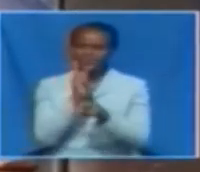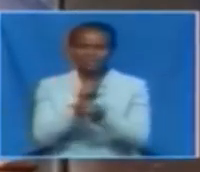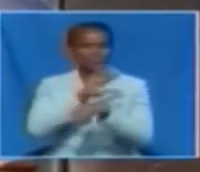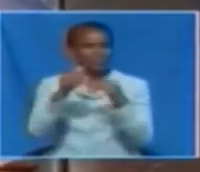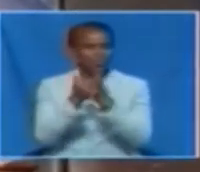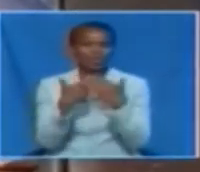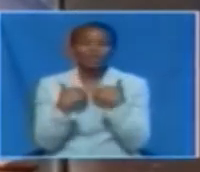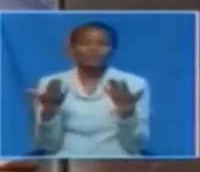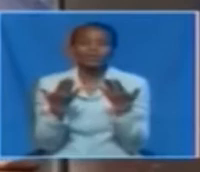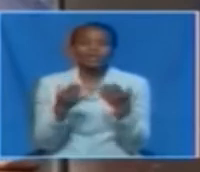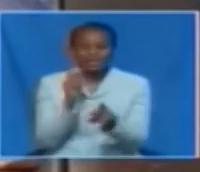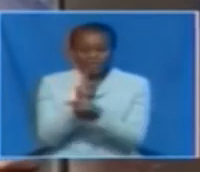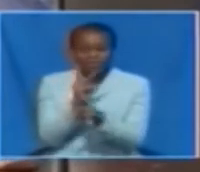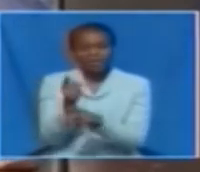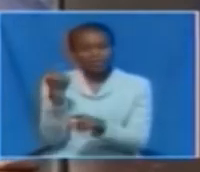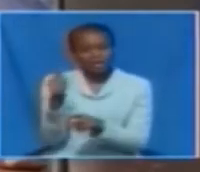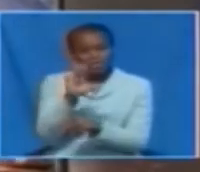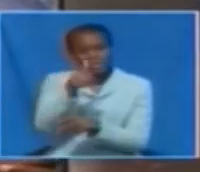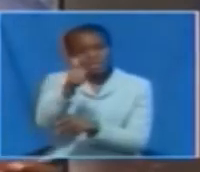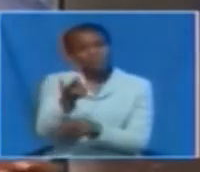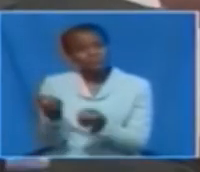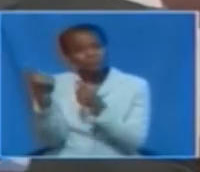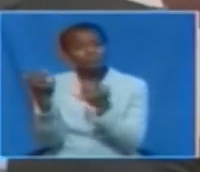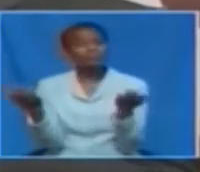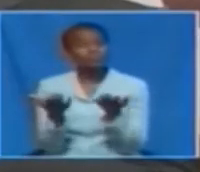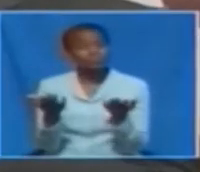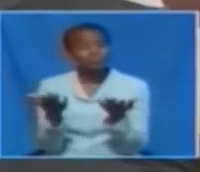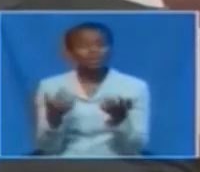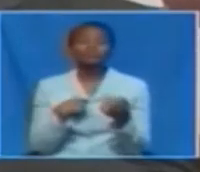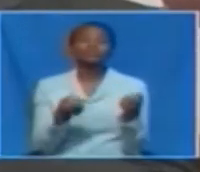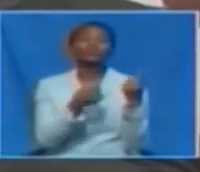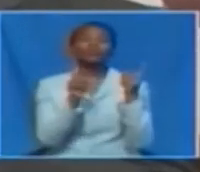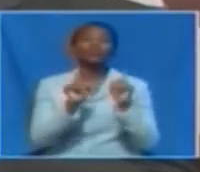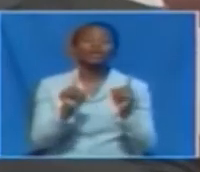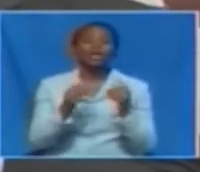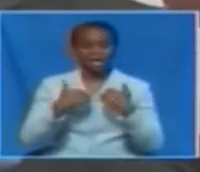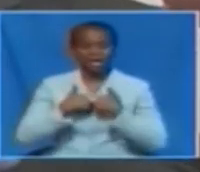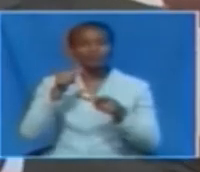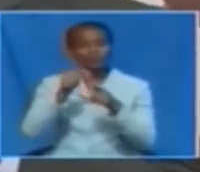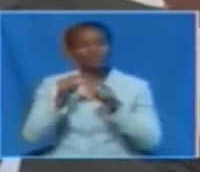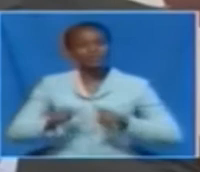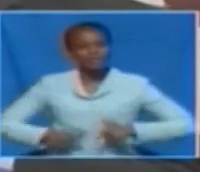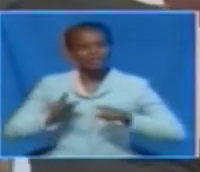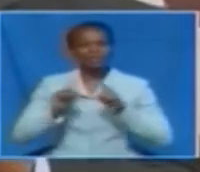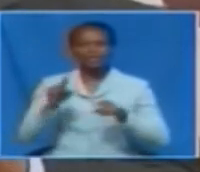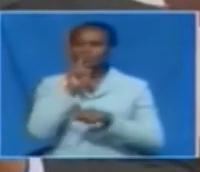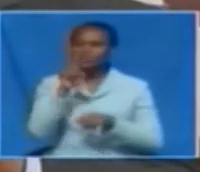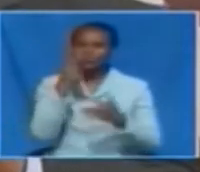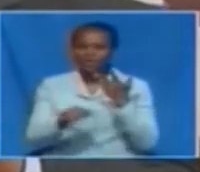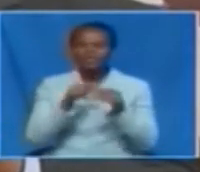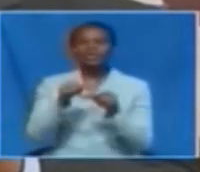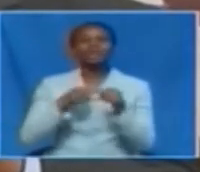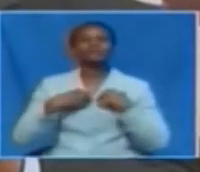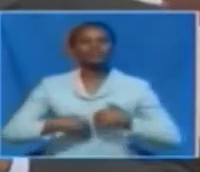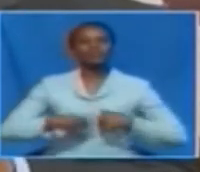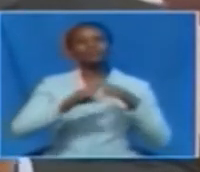and asked him, are you not going to go yourself? He said, where shall I go? You have the words of life. But the truth of the matter is that everybody ran away from